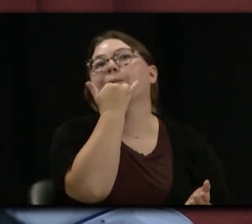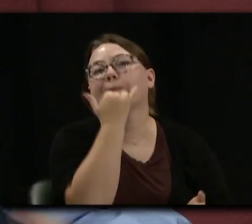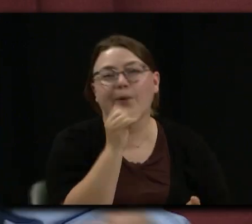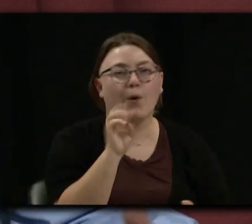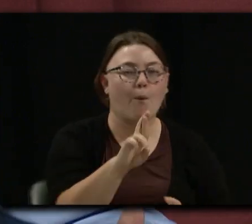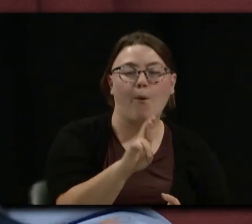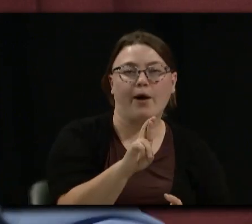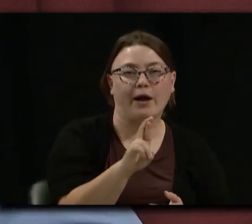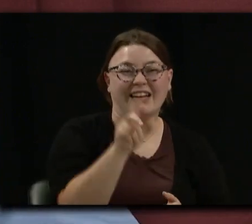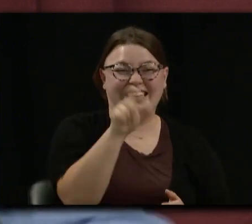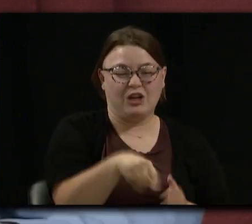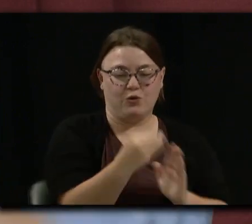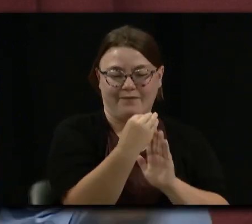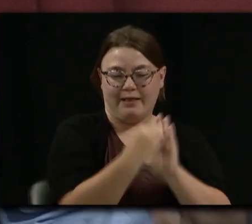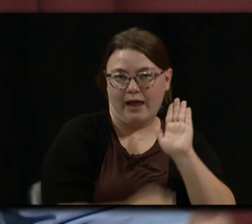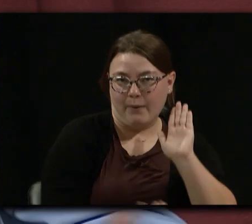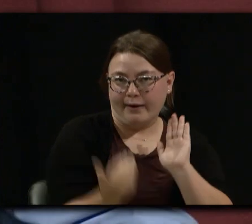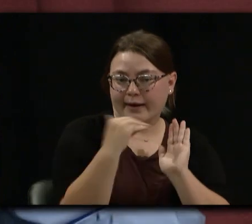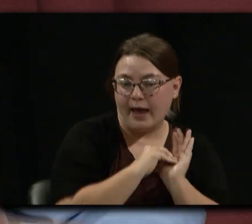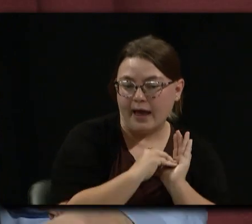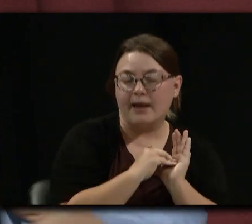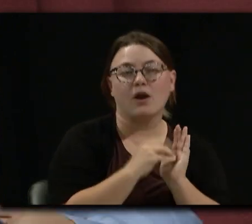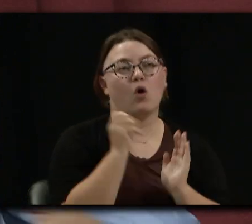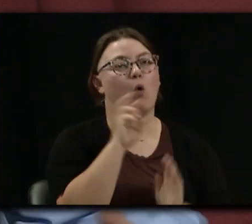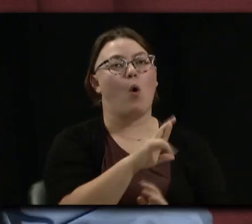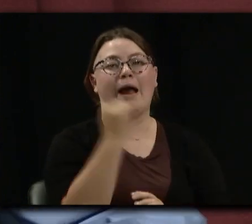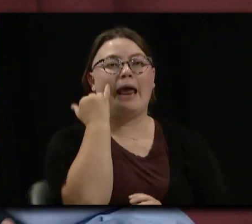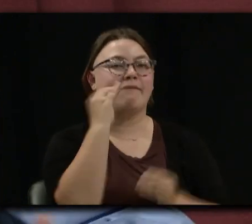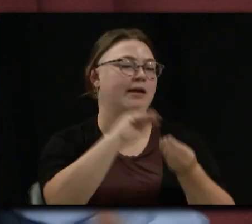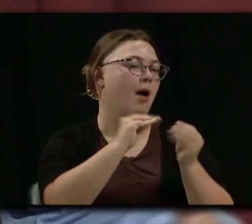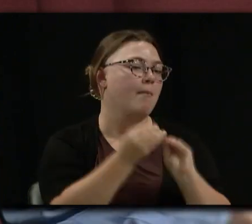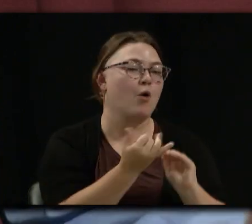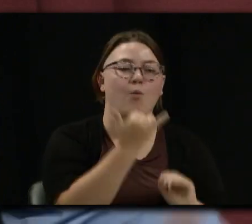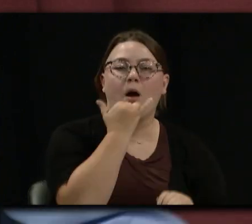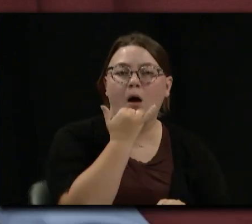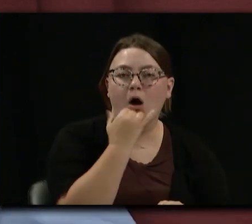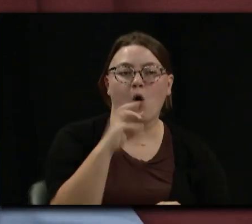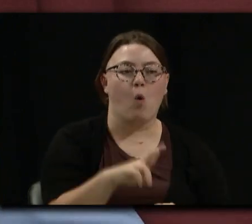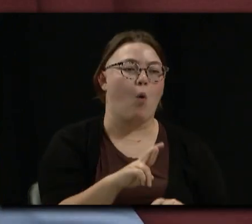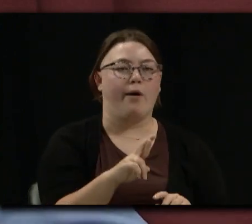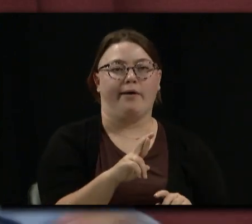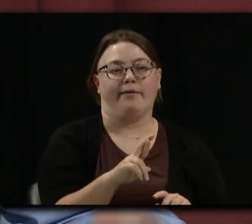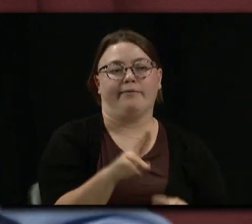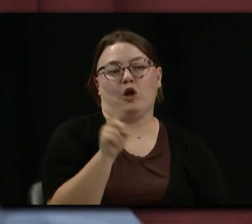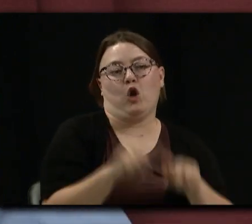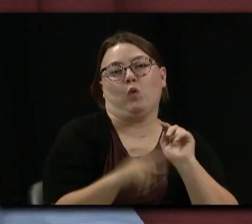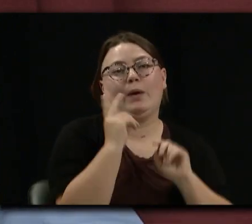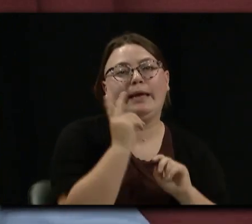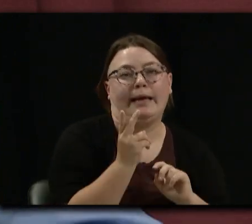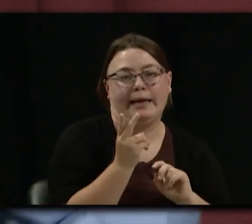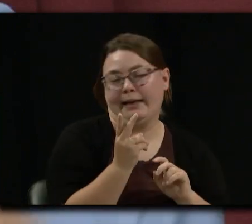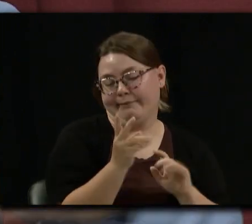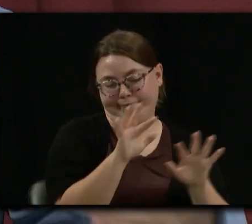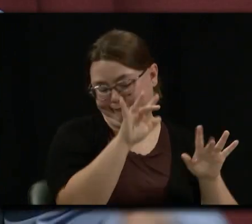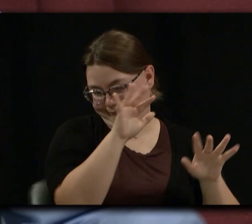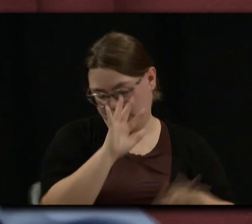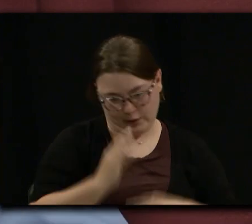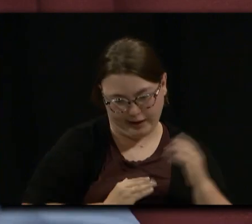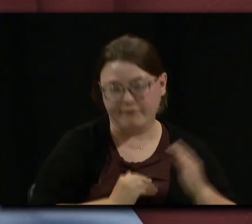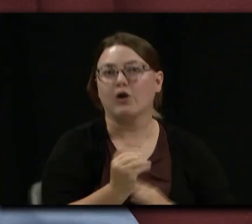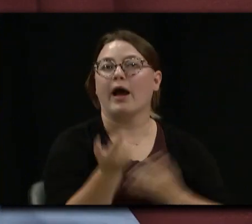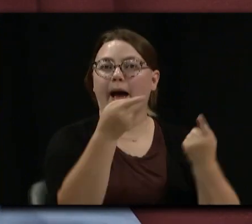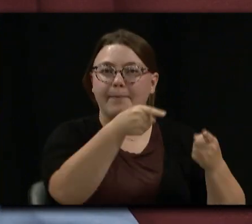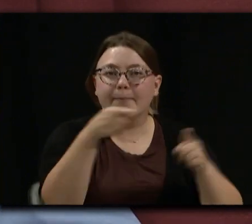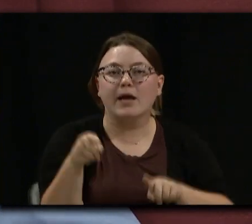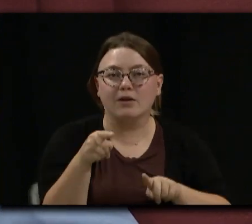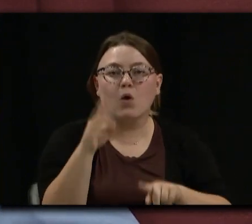out a new one. Please make sure you sign it. Or if you missed a number like a birth date or your last four of your social, we'll